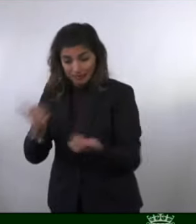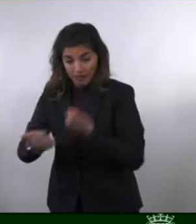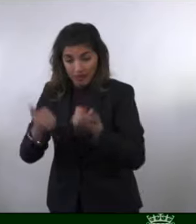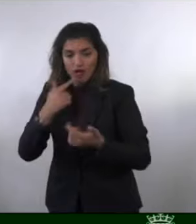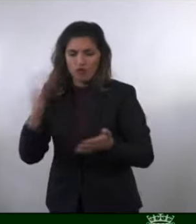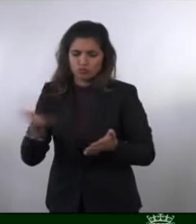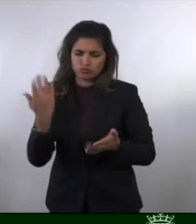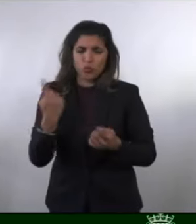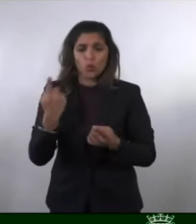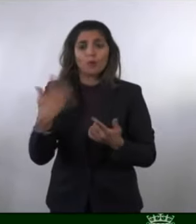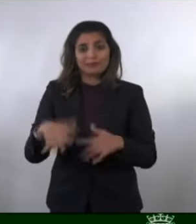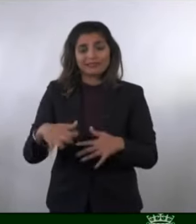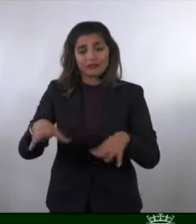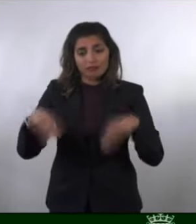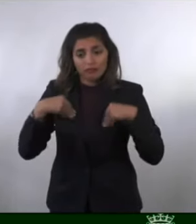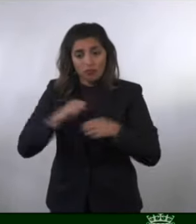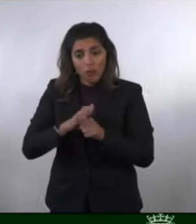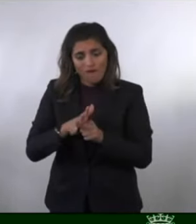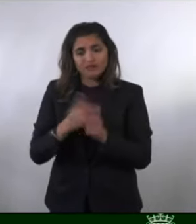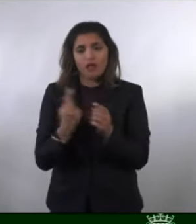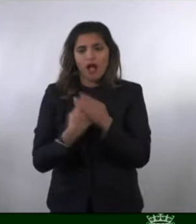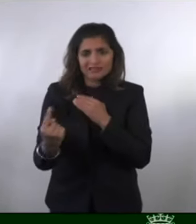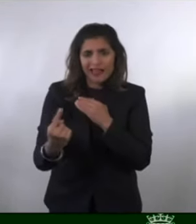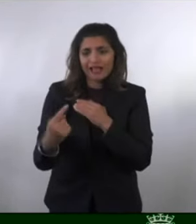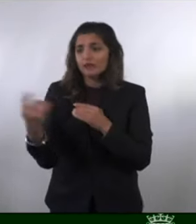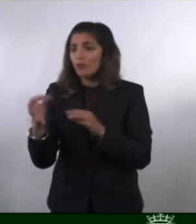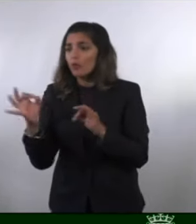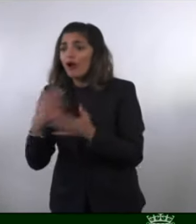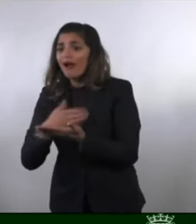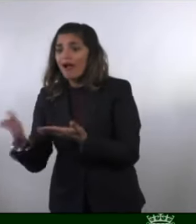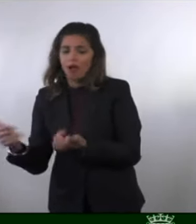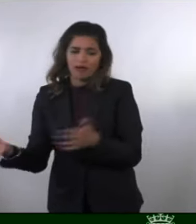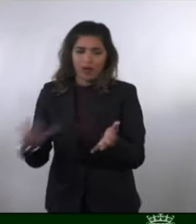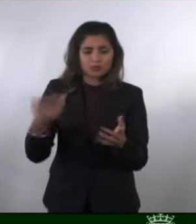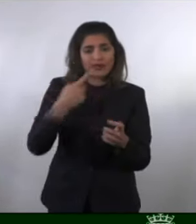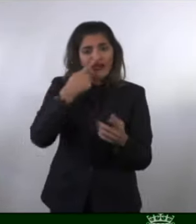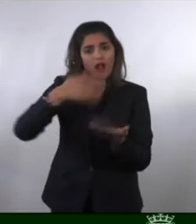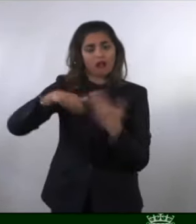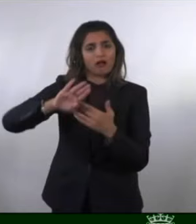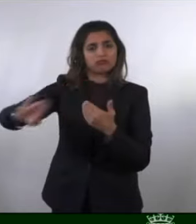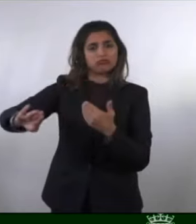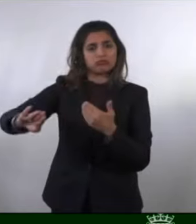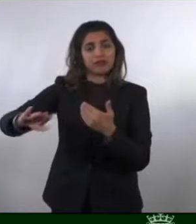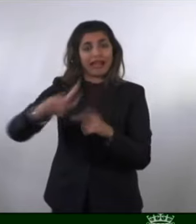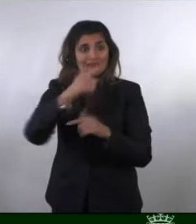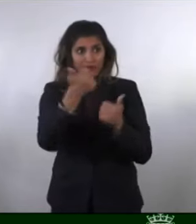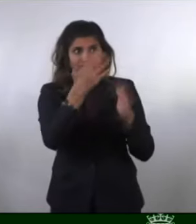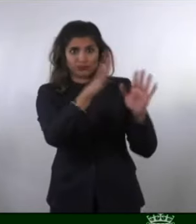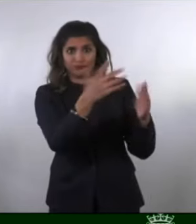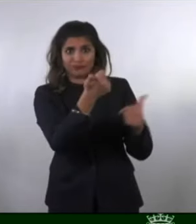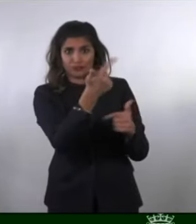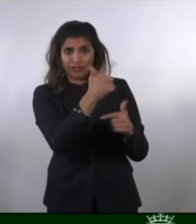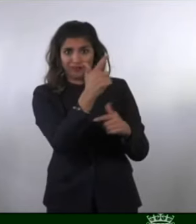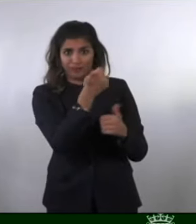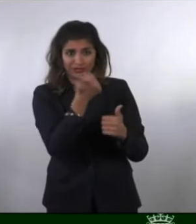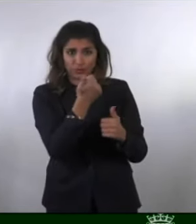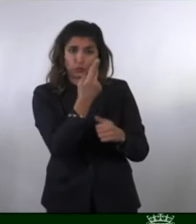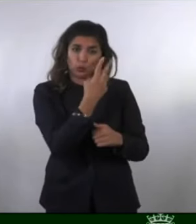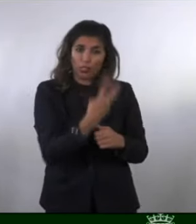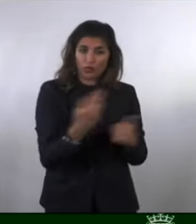virus in your area. And if you can reduce the virus in your areas, Liverpool has done by about